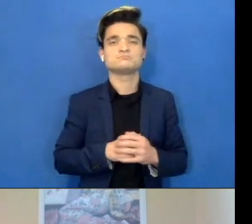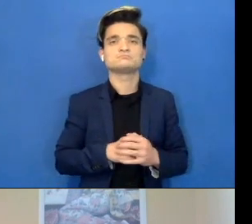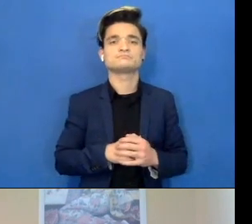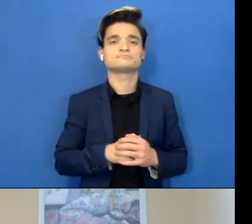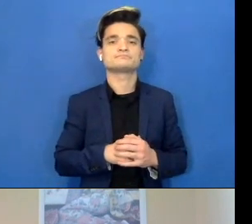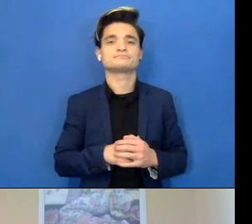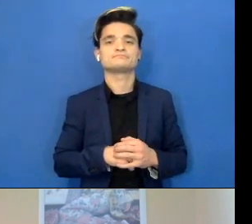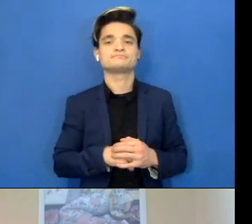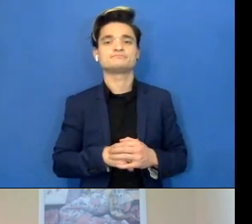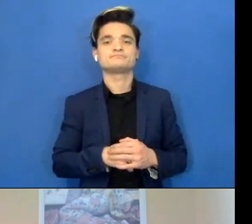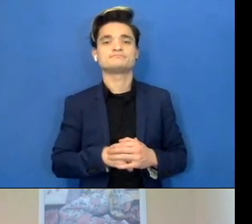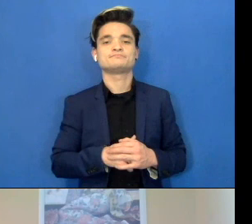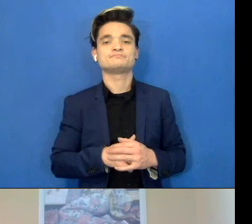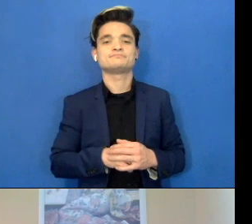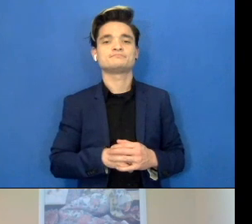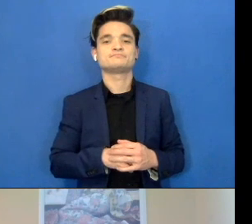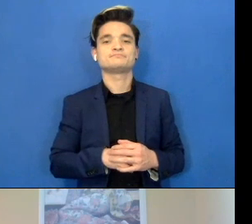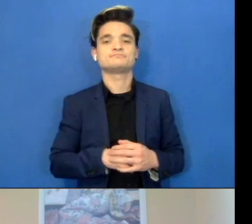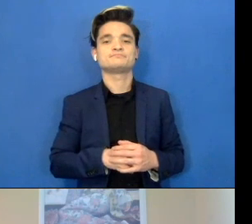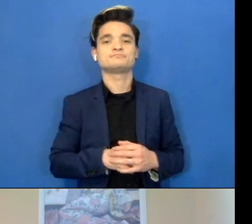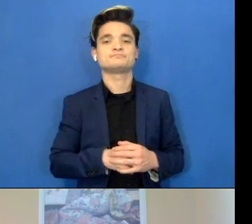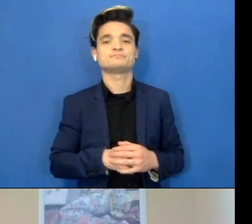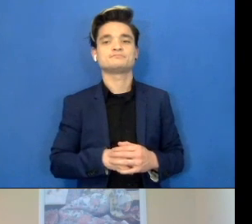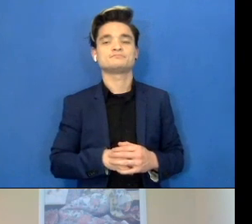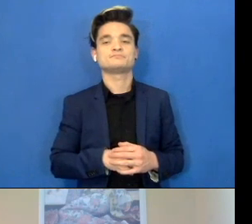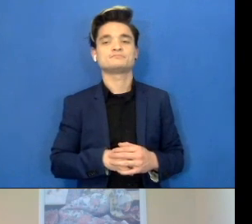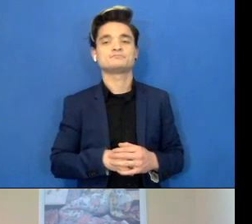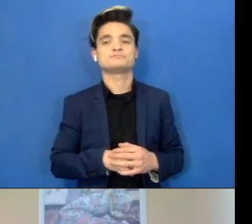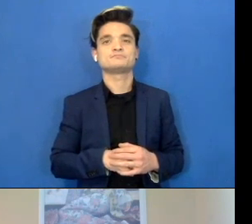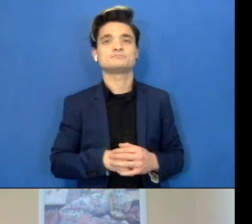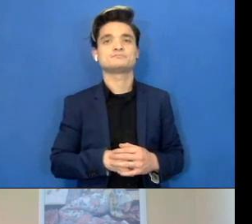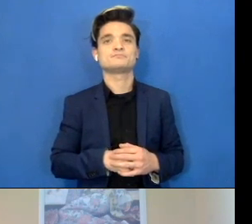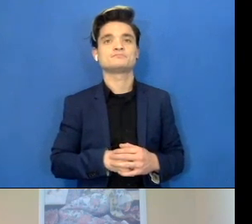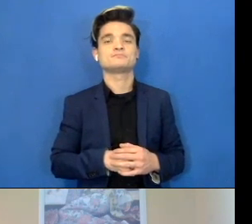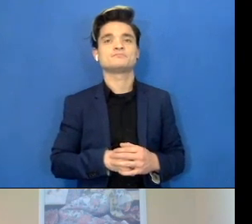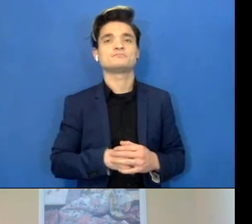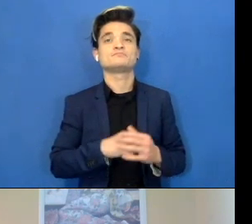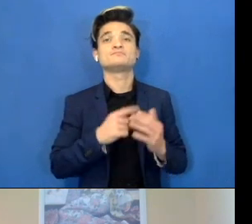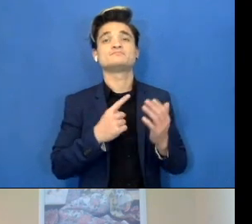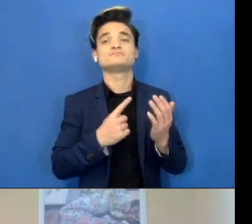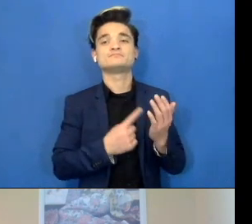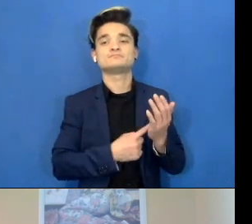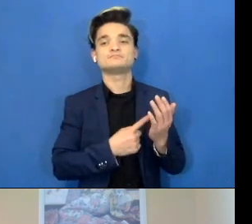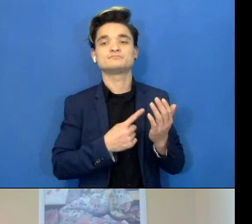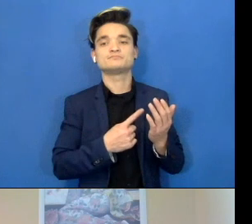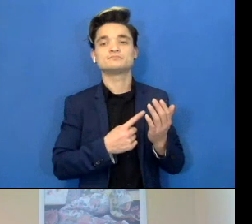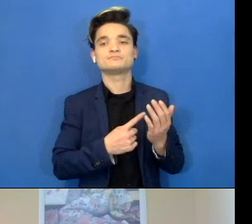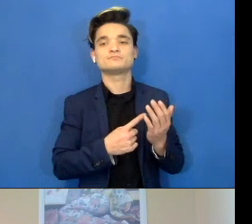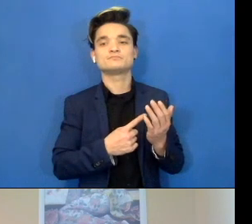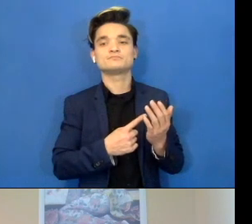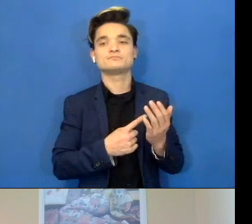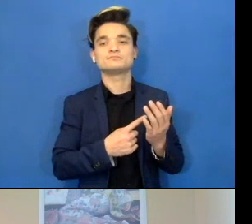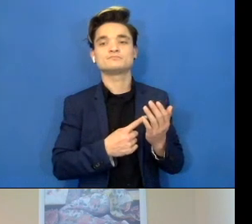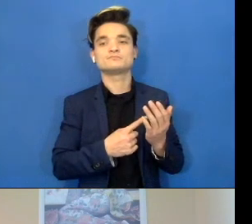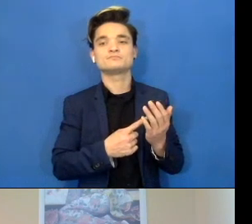I say yes because I don't want to disappoint my partner. Yeah, sometimes by doing that, you end up in a worse situation. So sometimes it's important to say